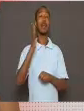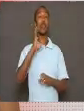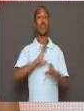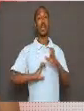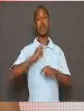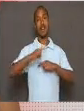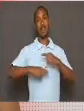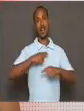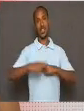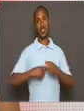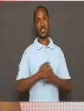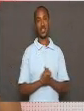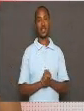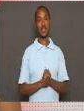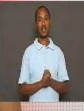chemical reactions: